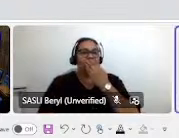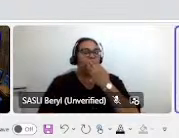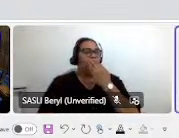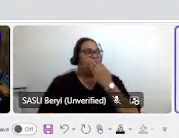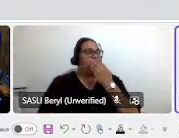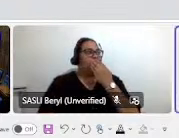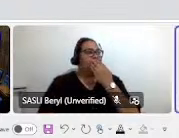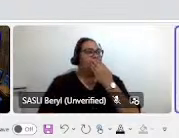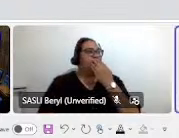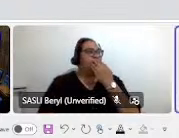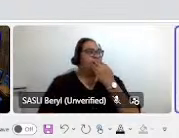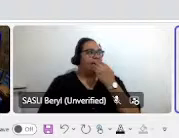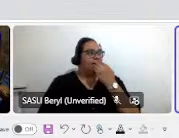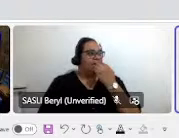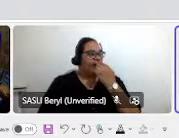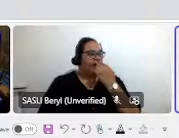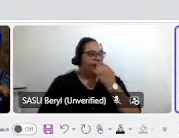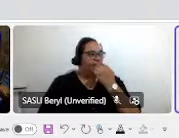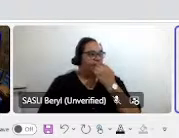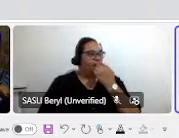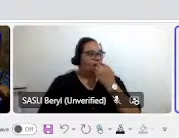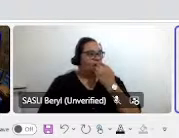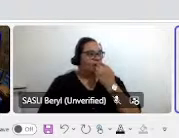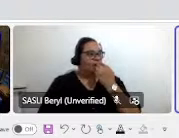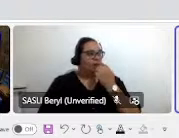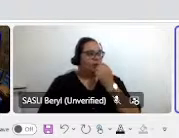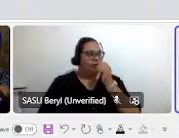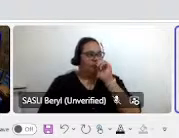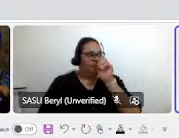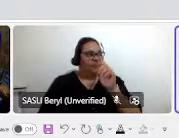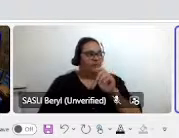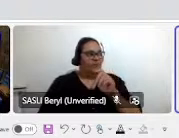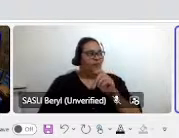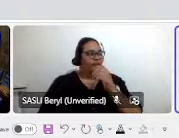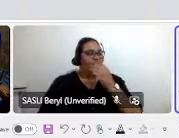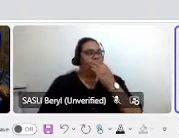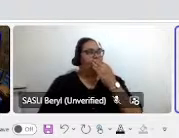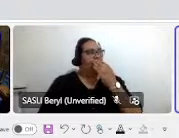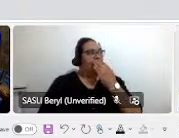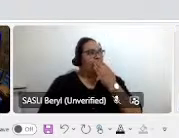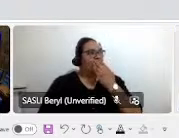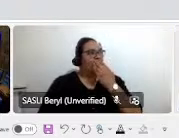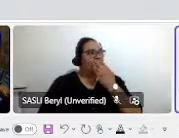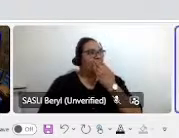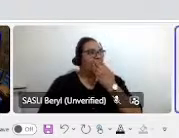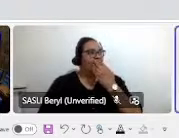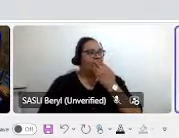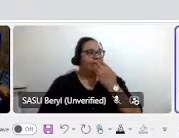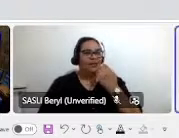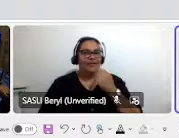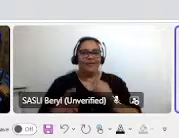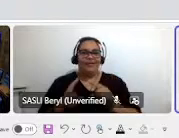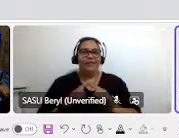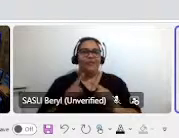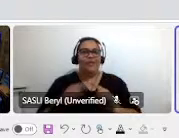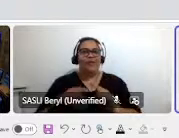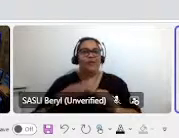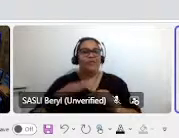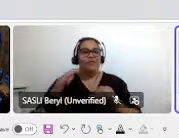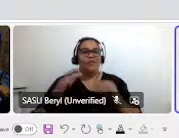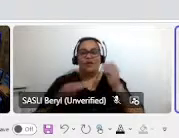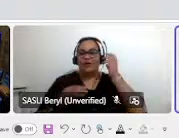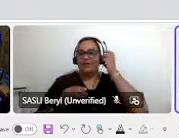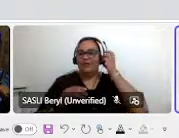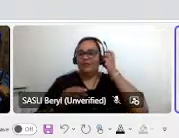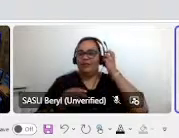Okay, then let's move on to cultural affairs and sport. The most obvious one that pops